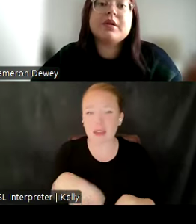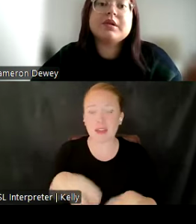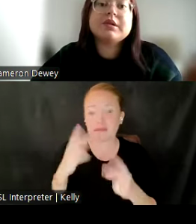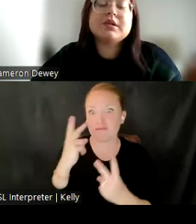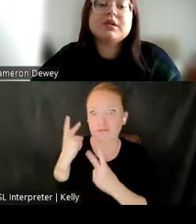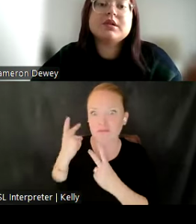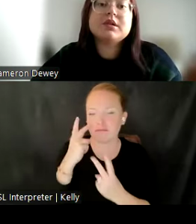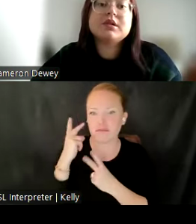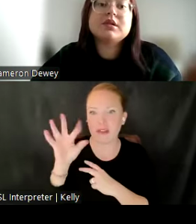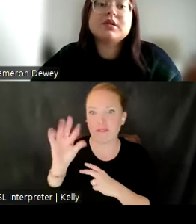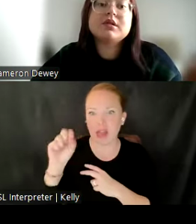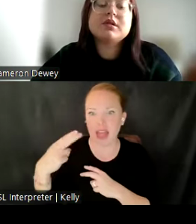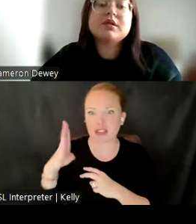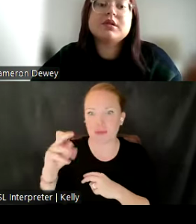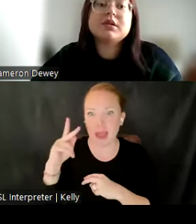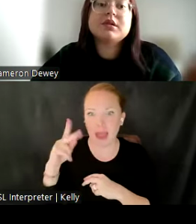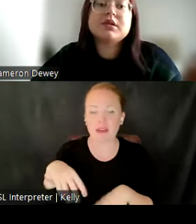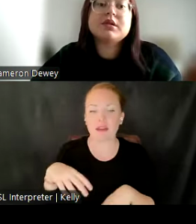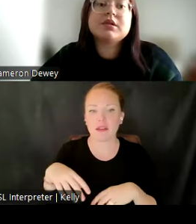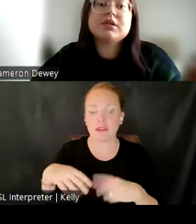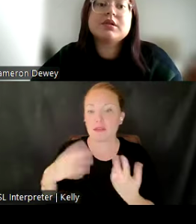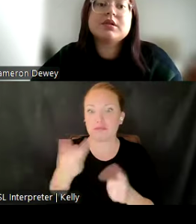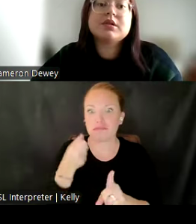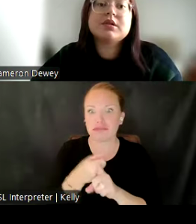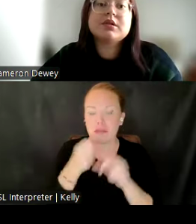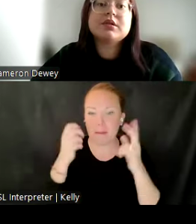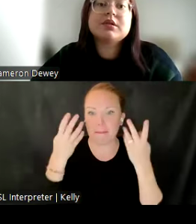flashbacks, panic attacks, all great responses, guys.